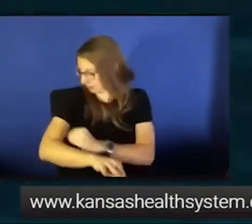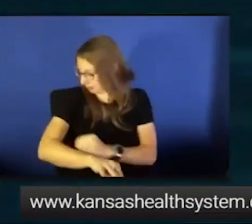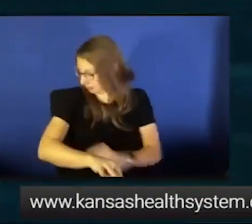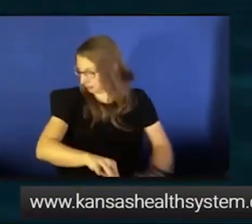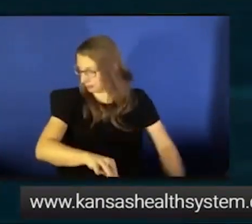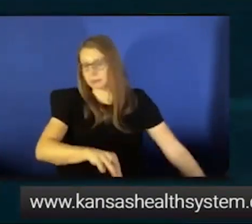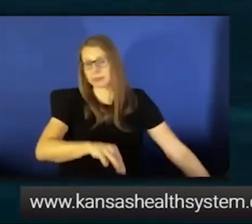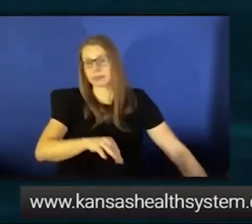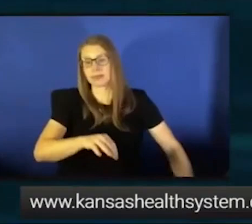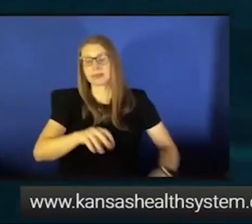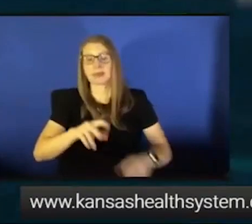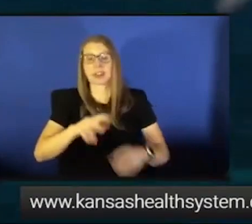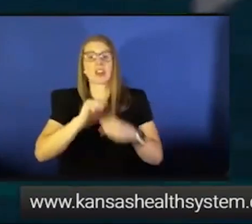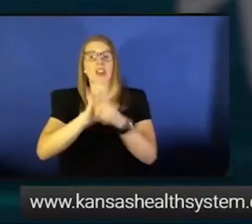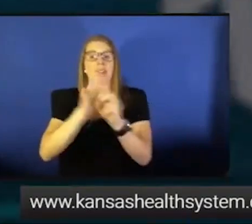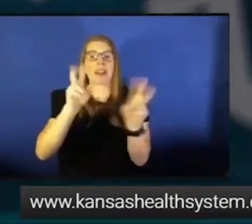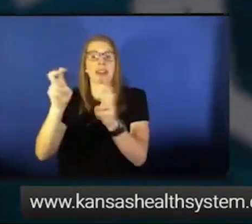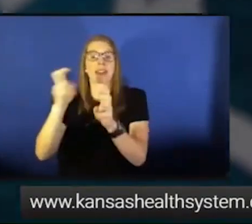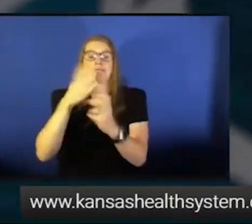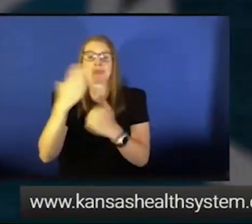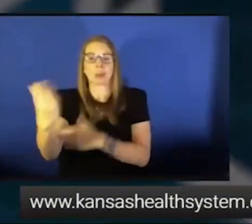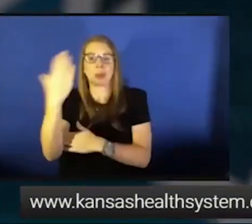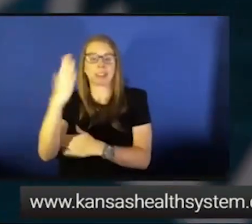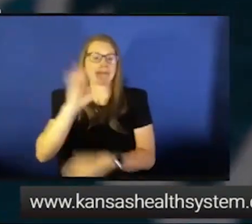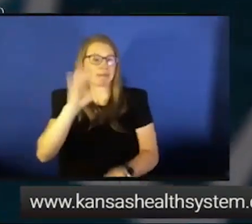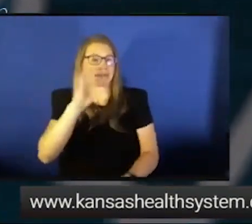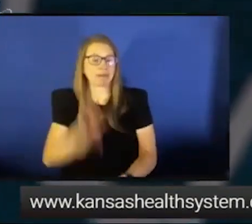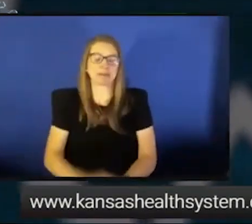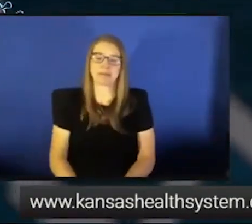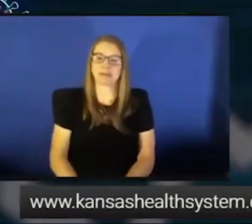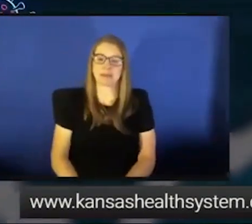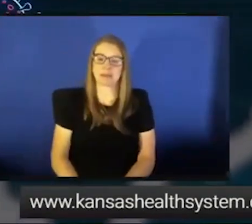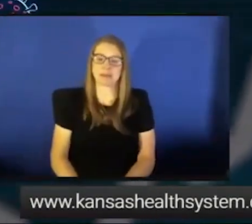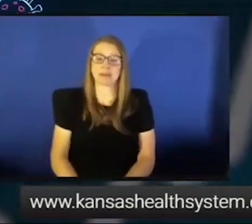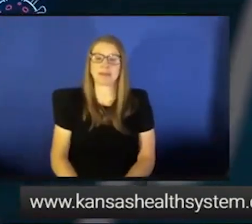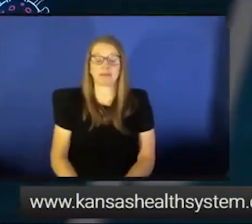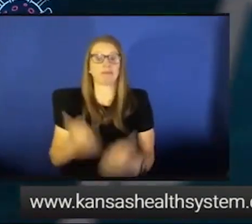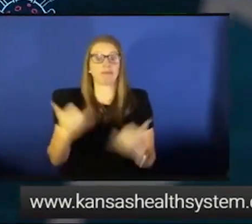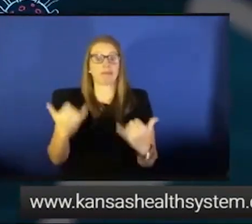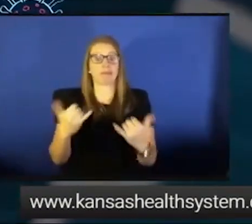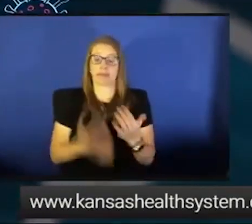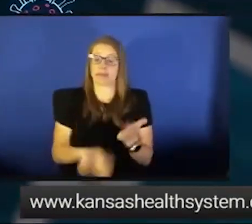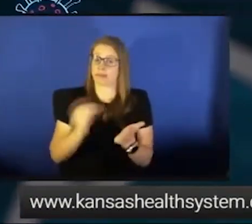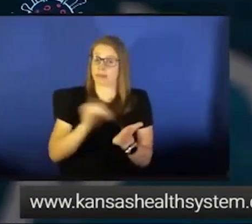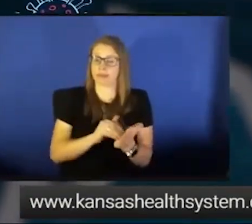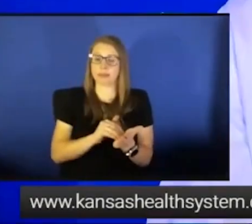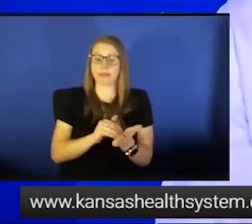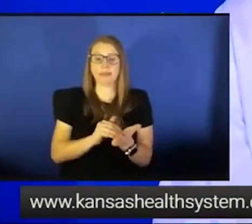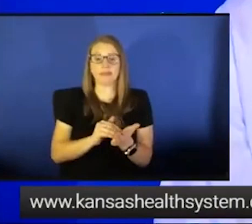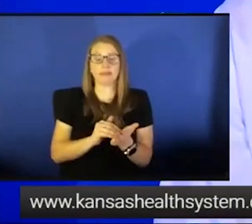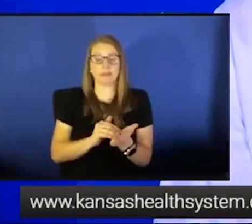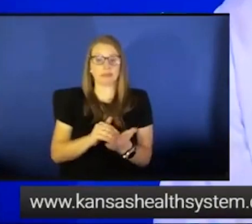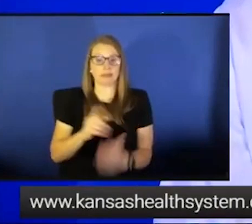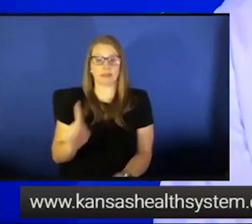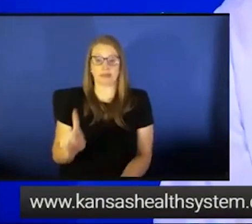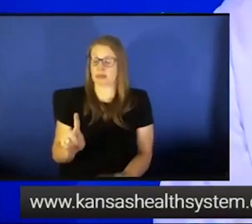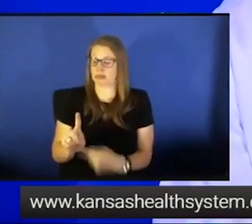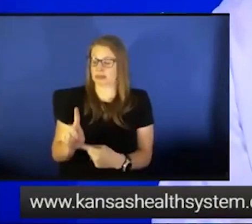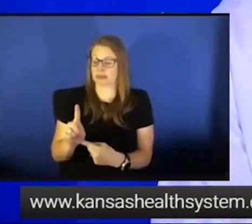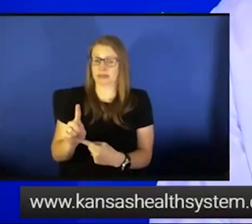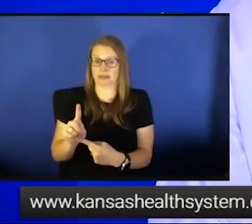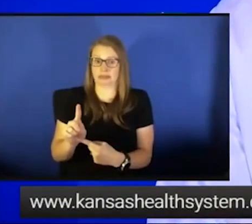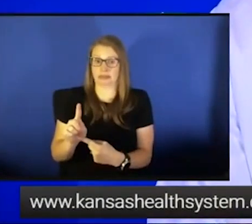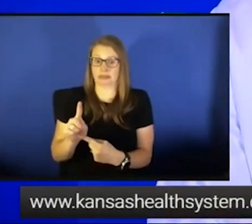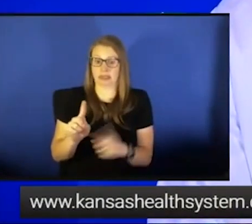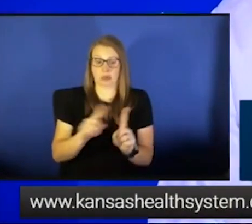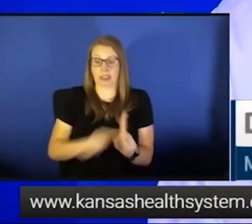COVID headlines. Good morning to you. Hi. Hi. Today, again, we've been in the single digits for active infections. We are still holding there